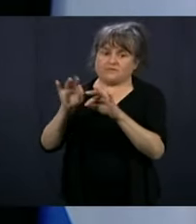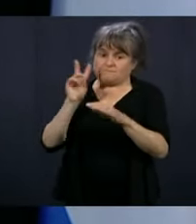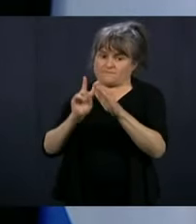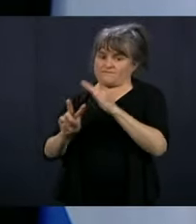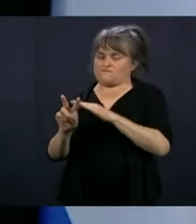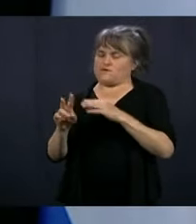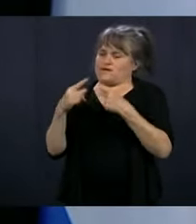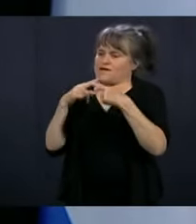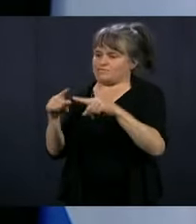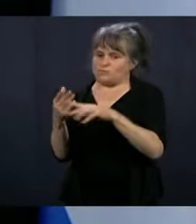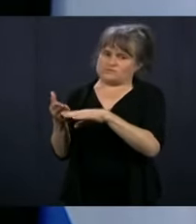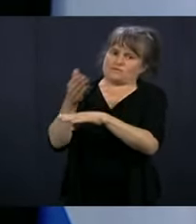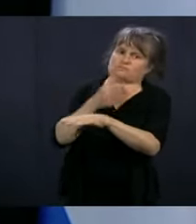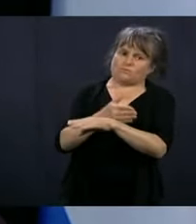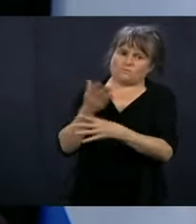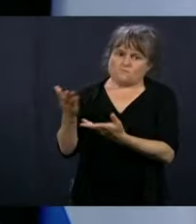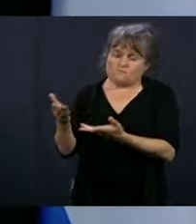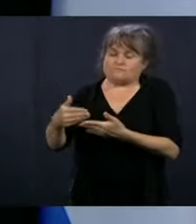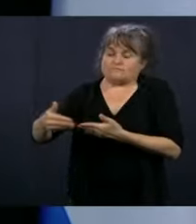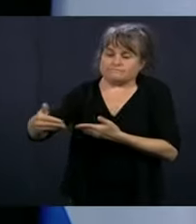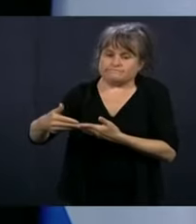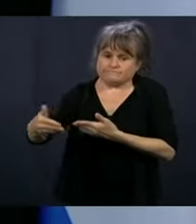can see the perspective.